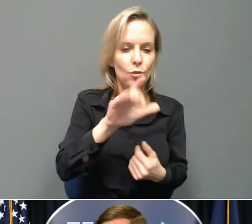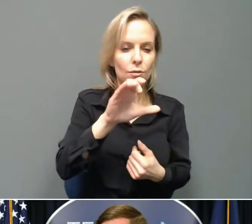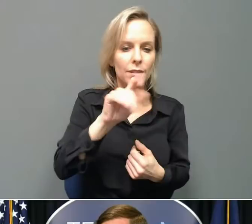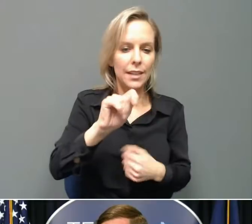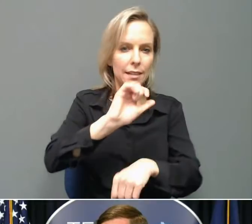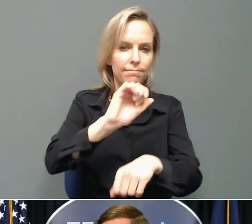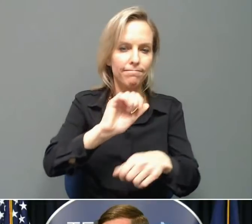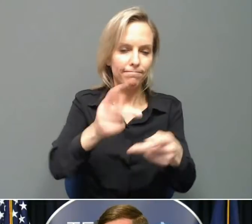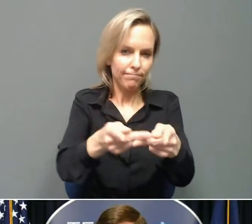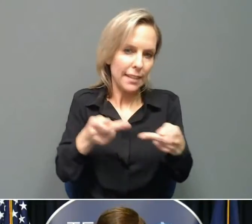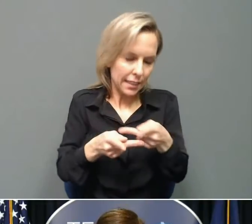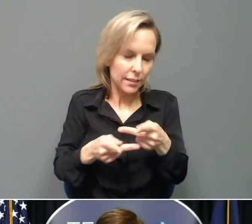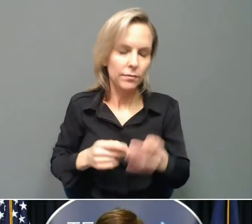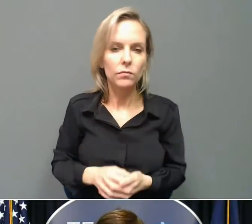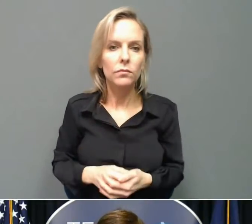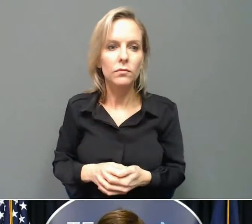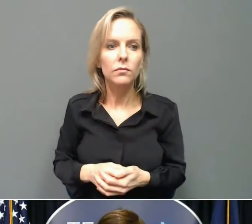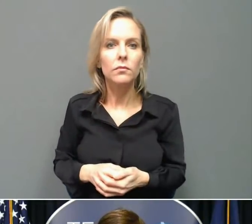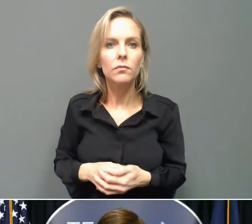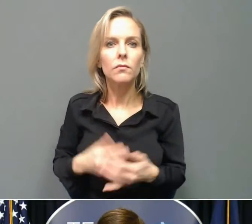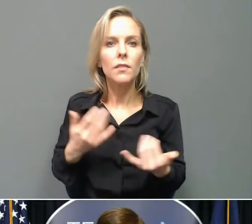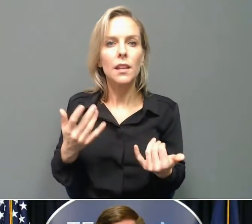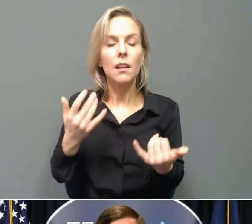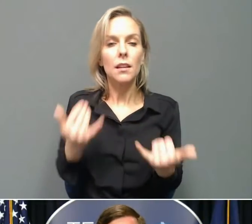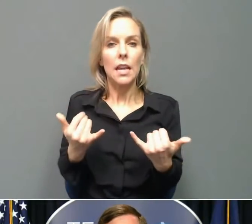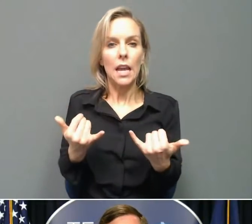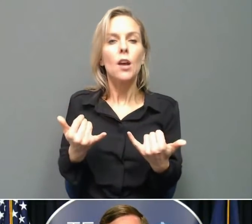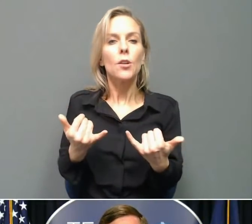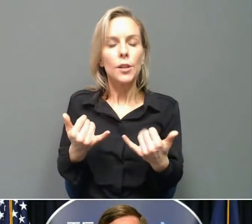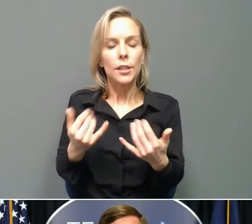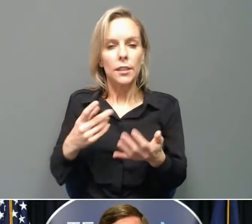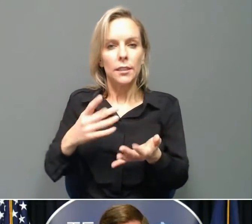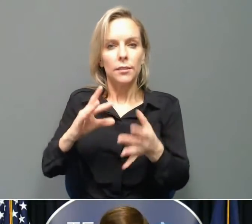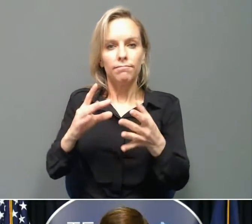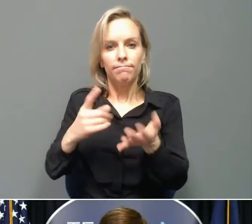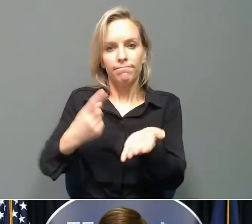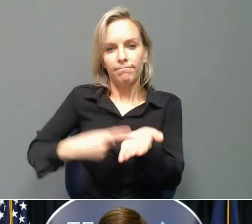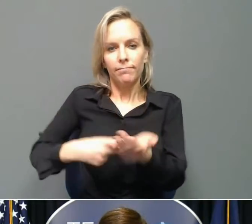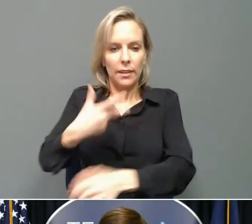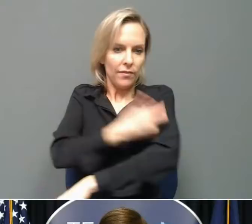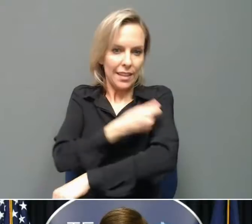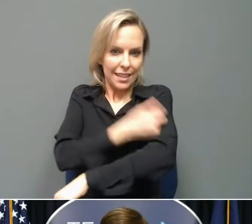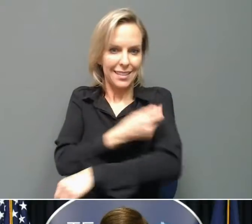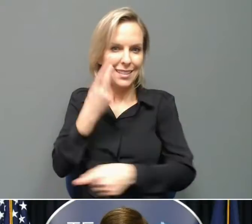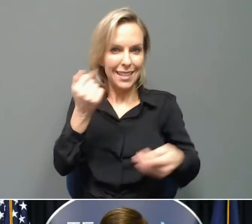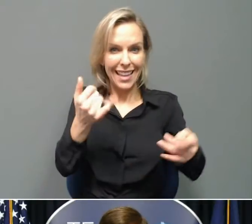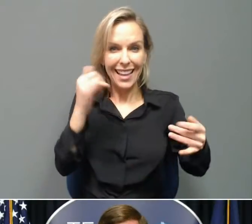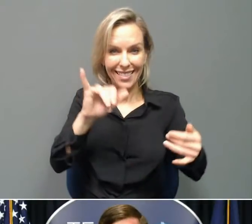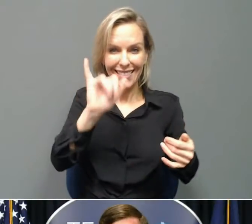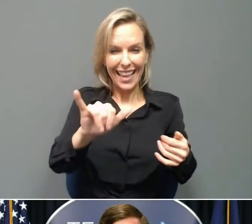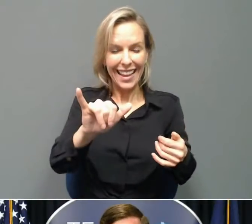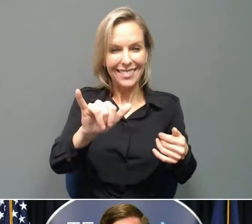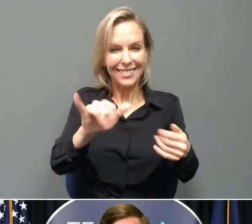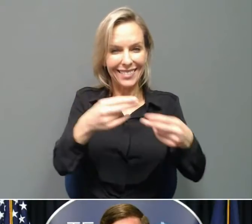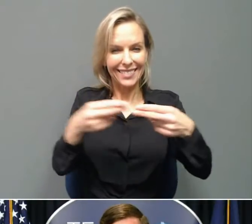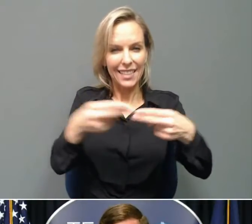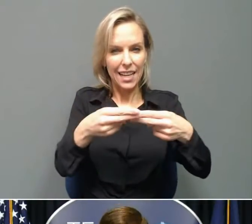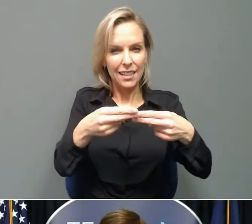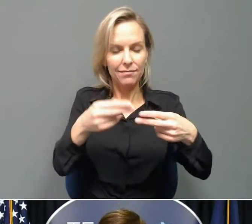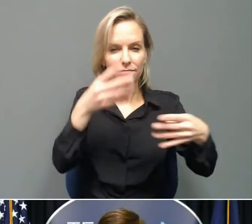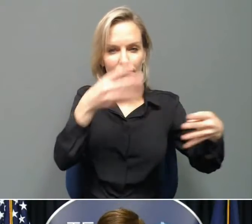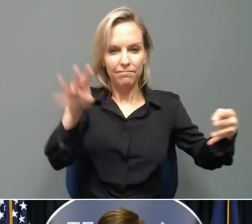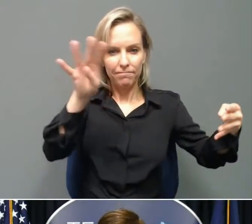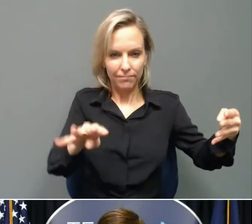Let's look at vaccinations. Now let's start with Table 1. Here's some really great news. As of today,